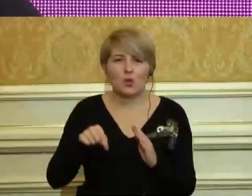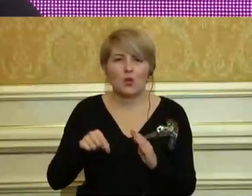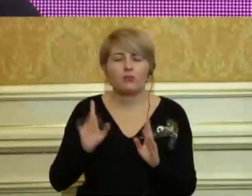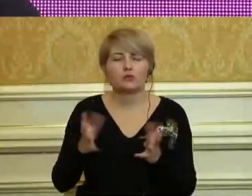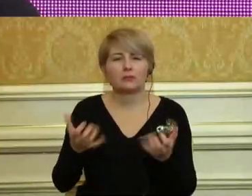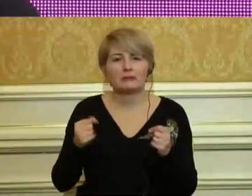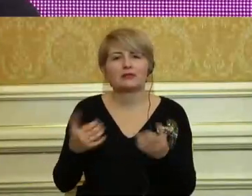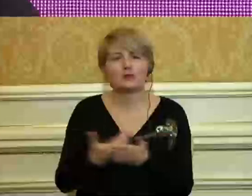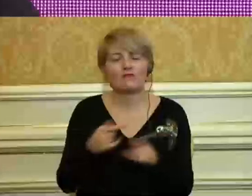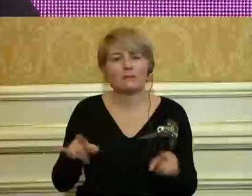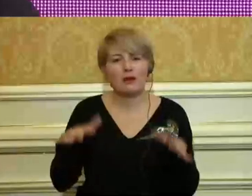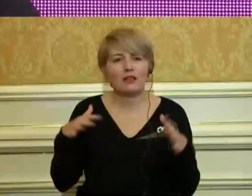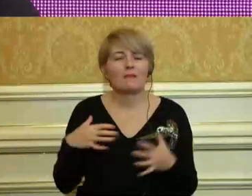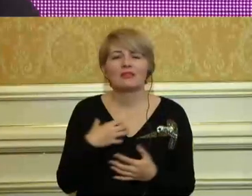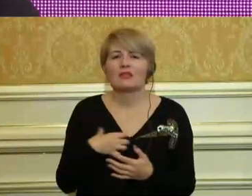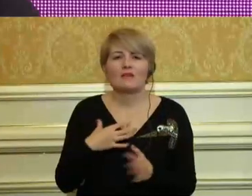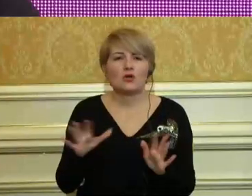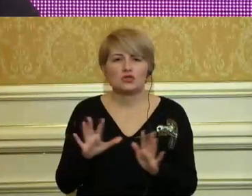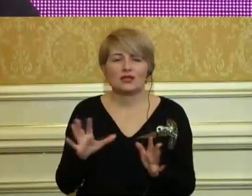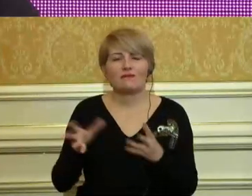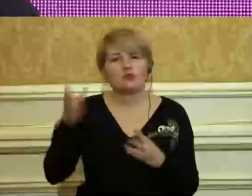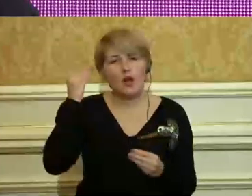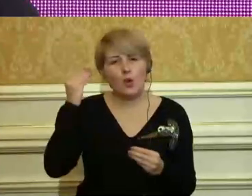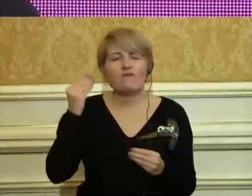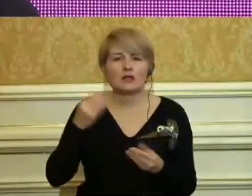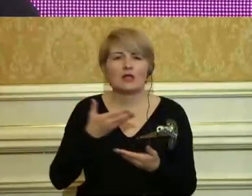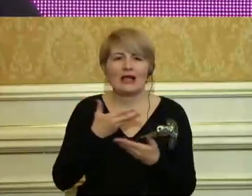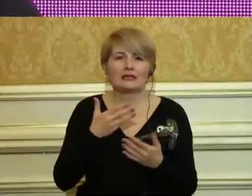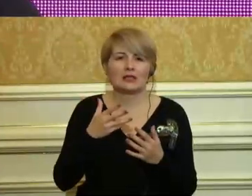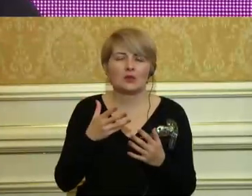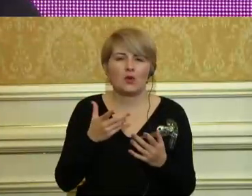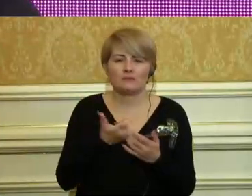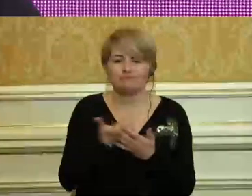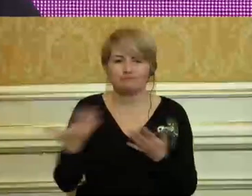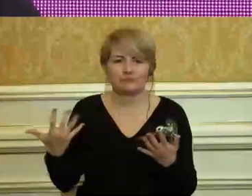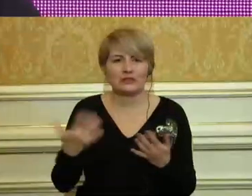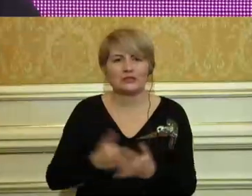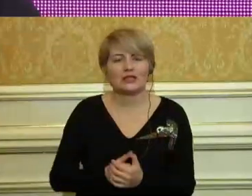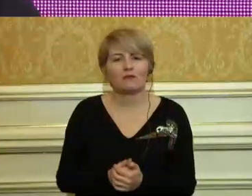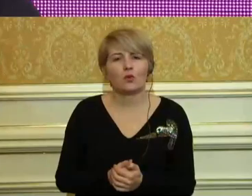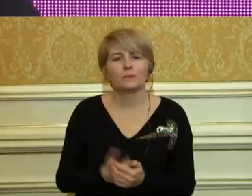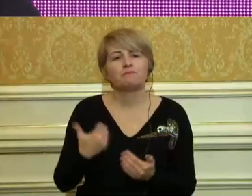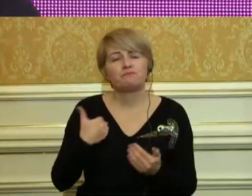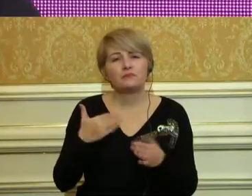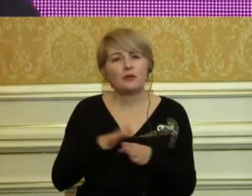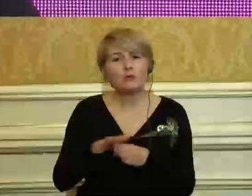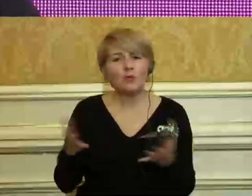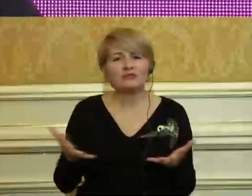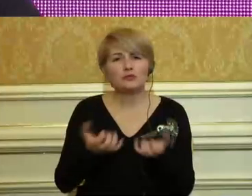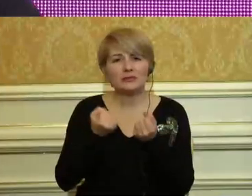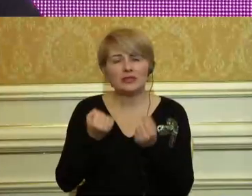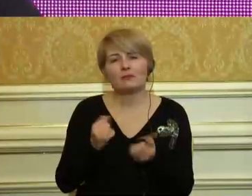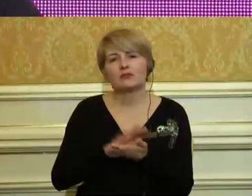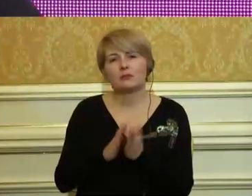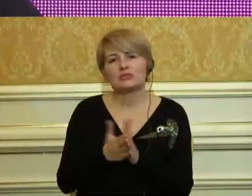the specific notes regarding the equality and the gender content should be very important